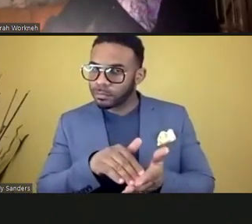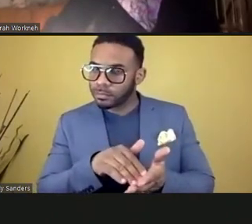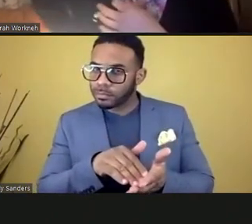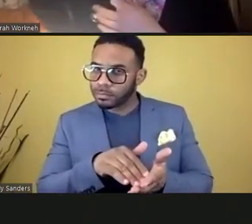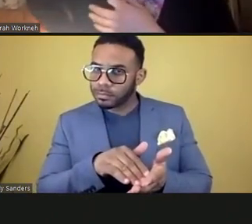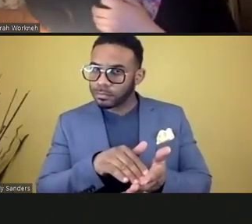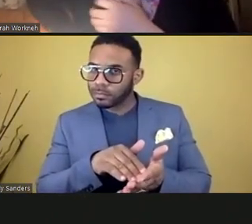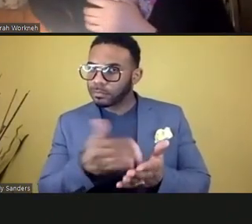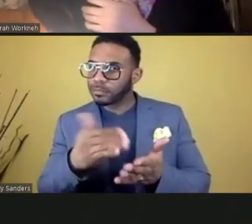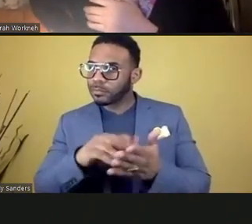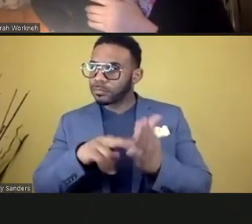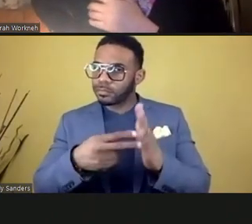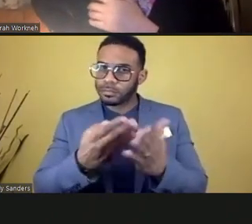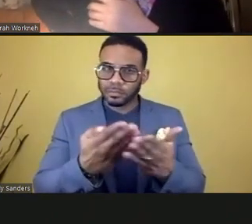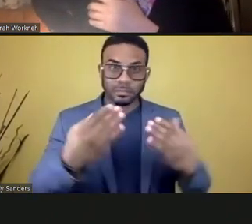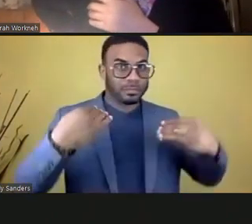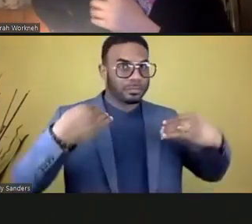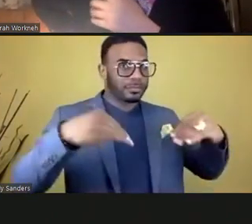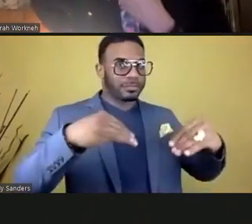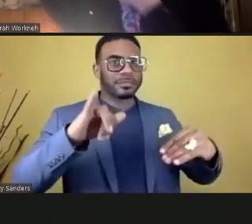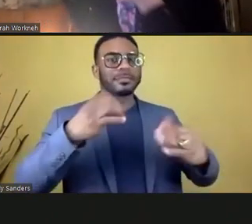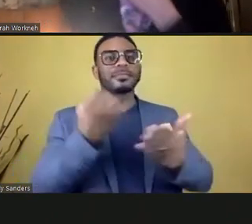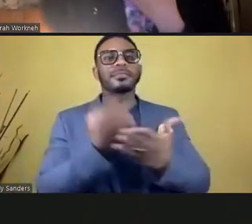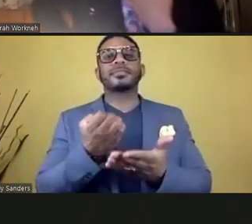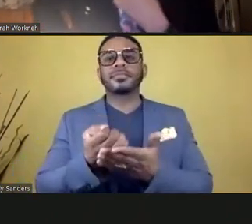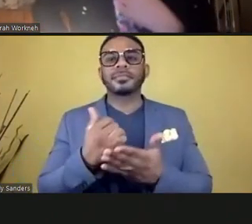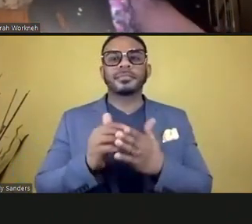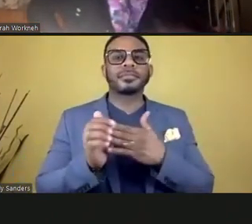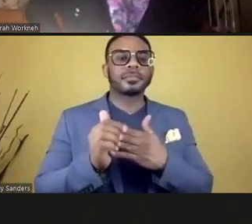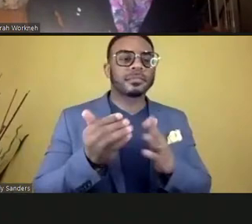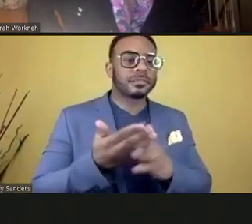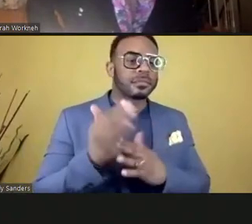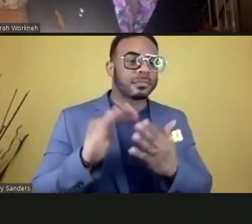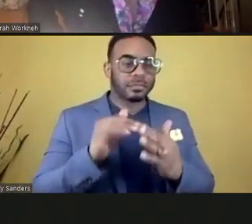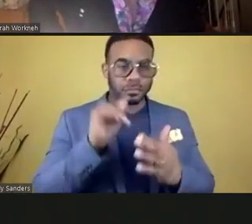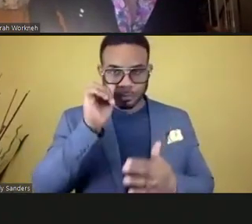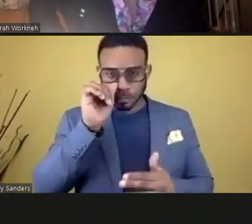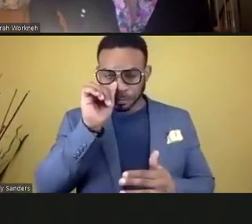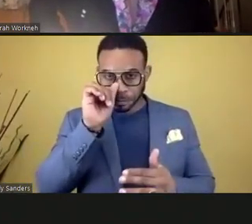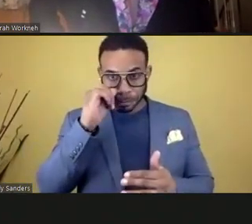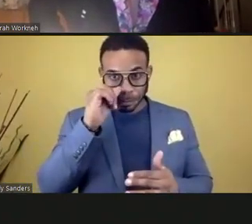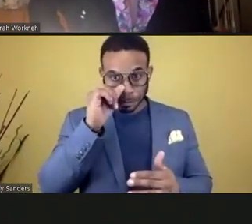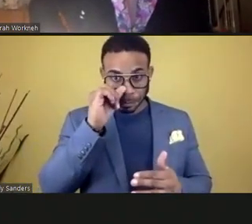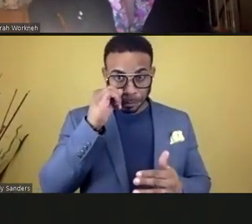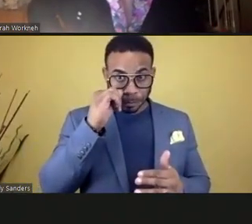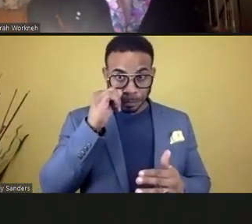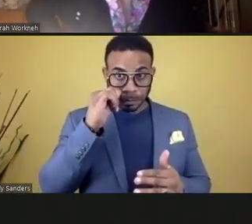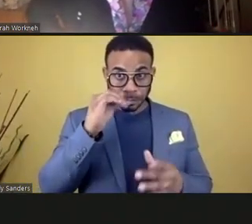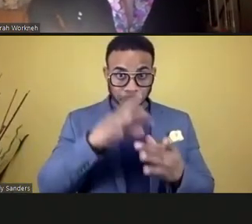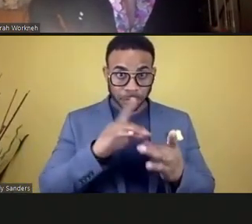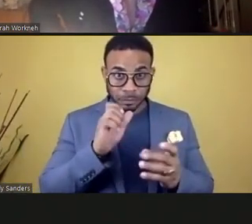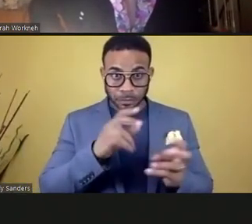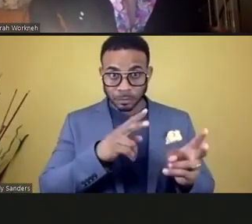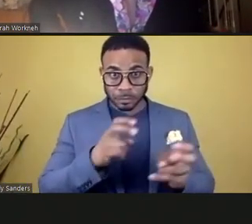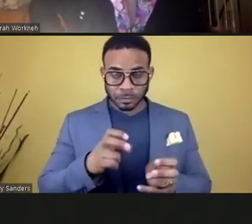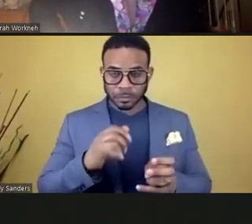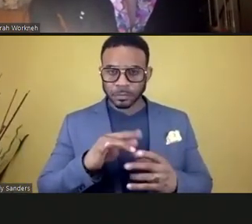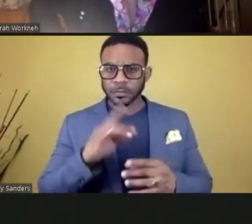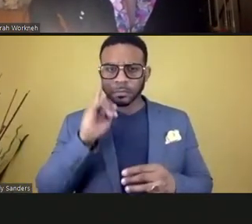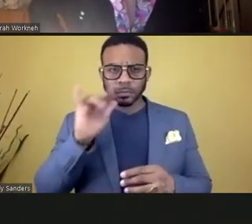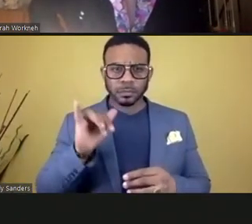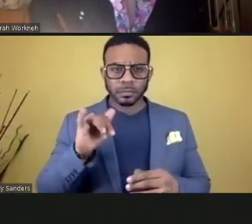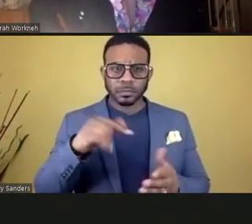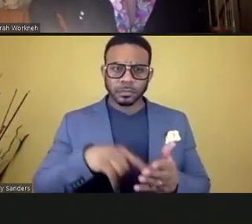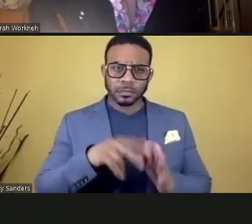repurpose items and sell those. And that's the economy that's driven through the community. And so Cognate starts pulling that apart and saying, like, look,